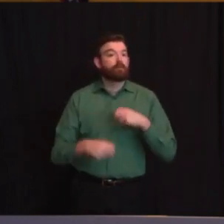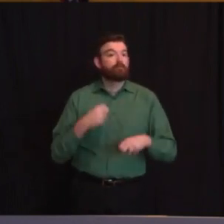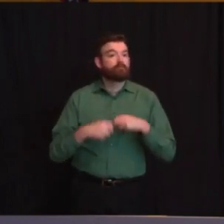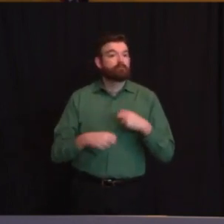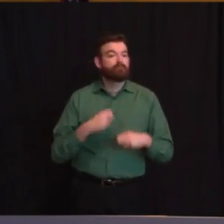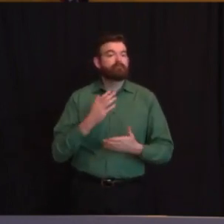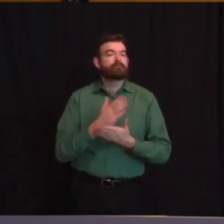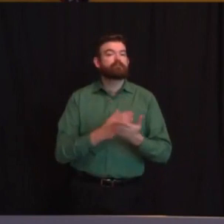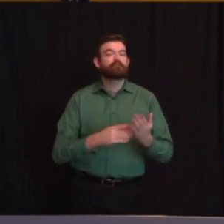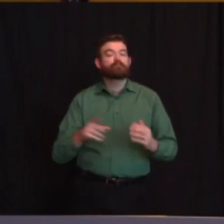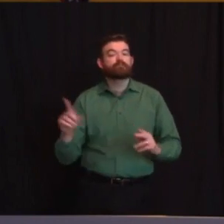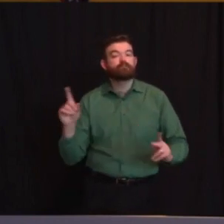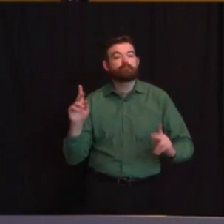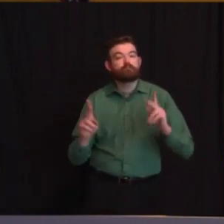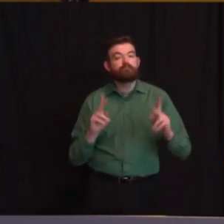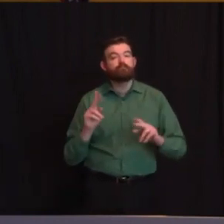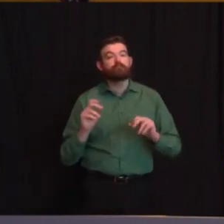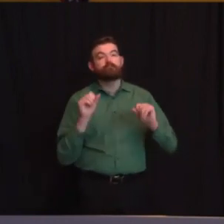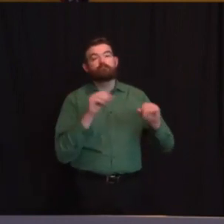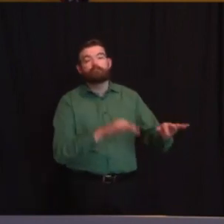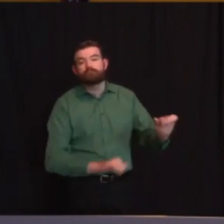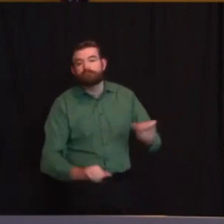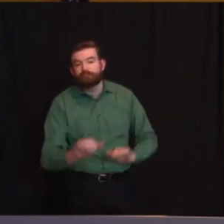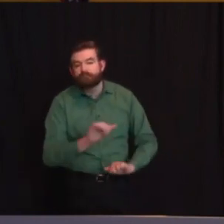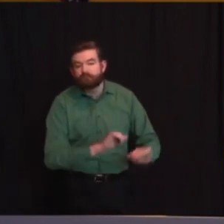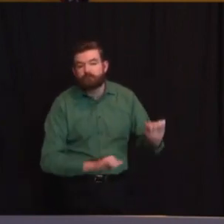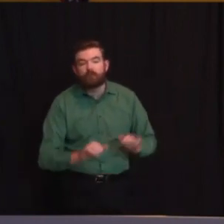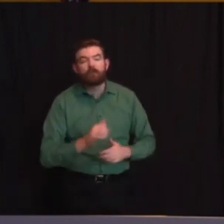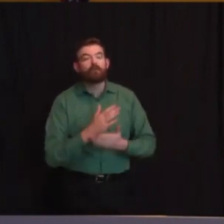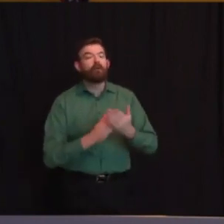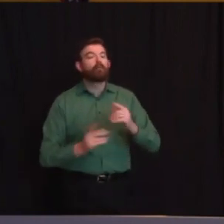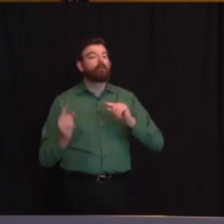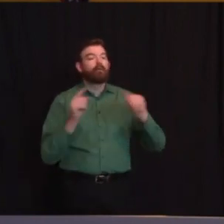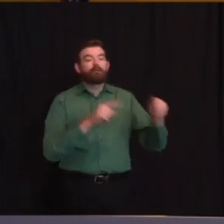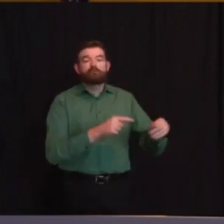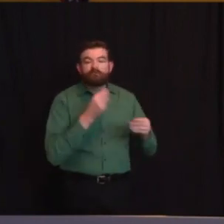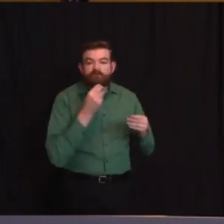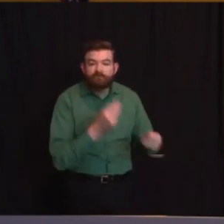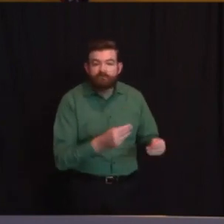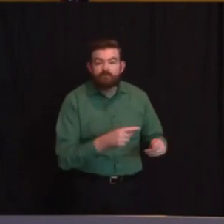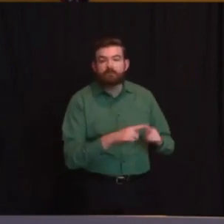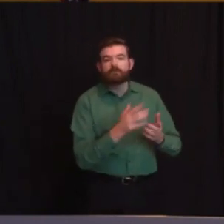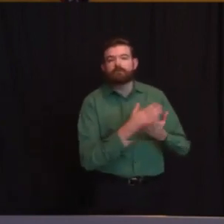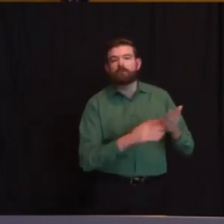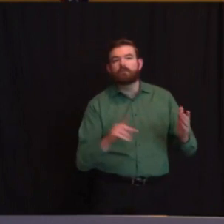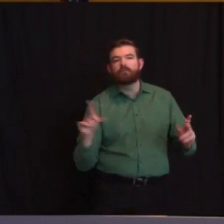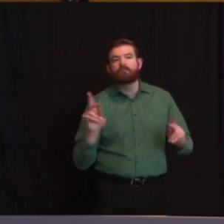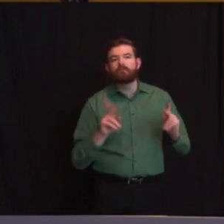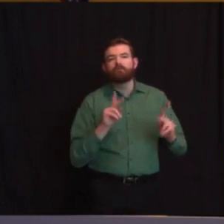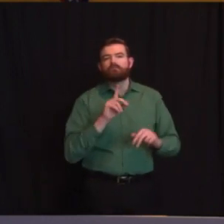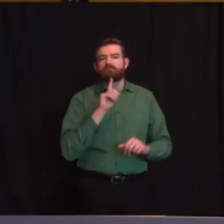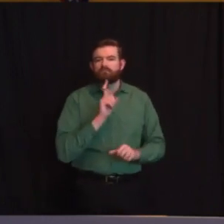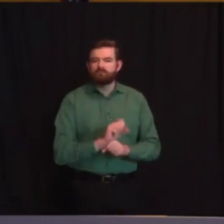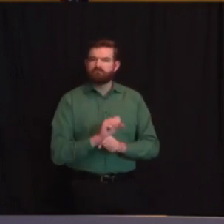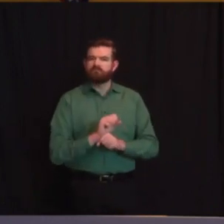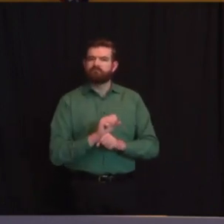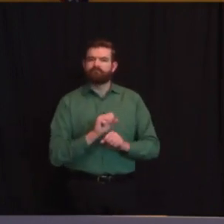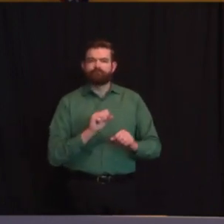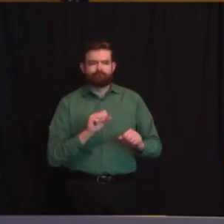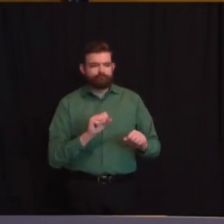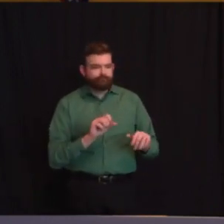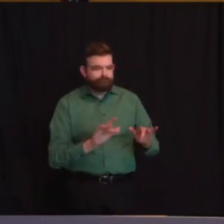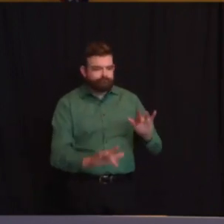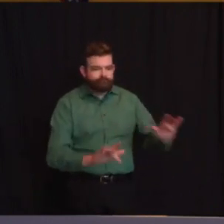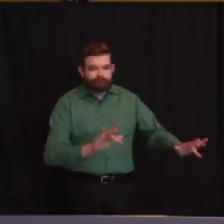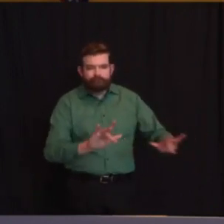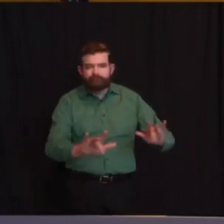clean, we might be able to get people to feed. It's very difficult to get people to do the hands-on activities of daily living, and that's what we're